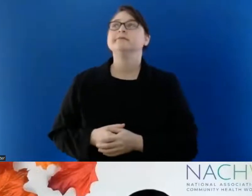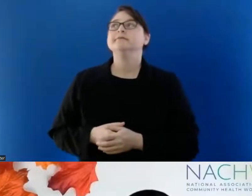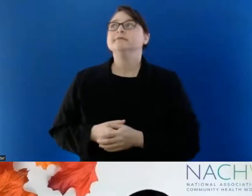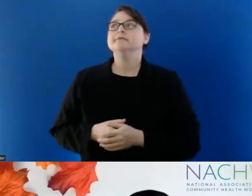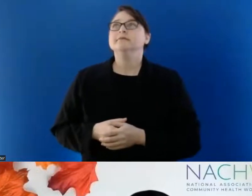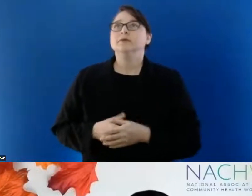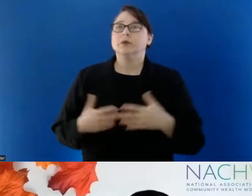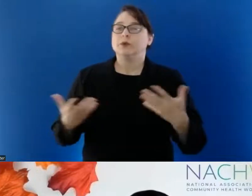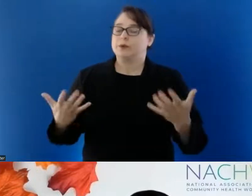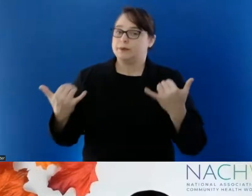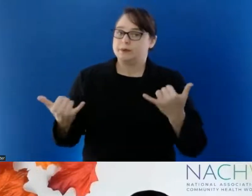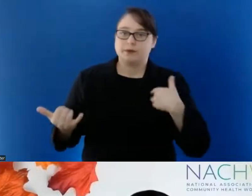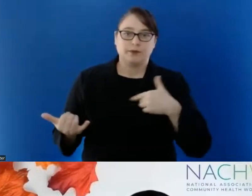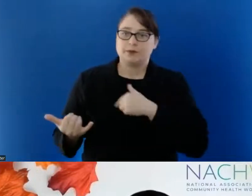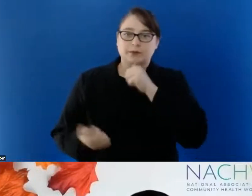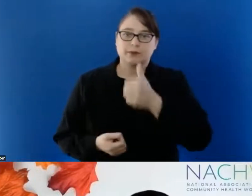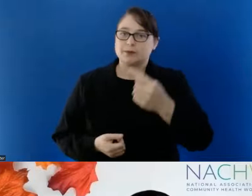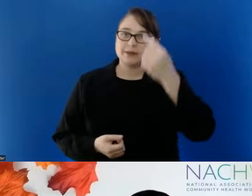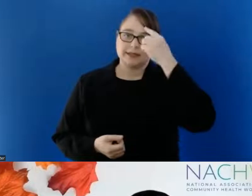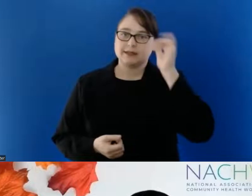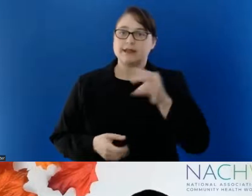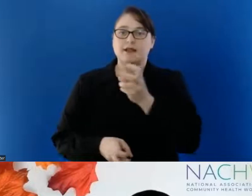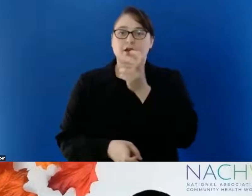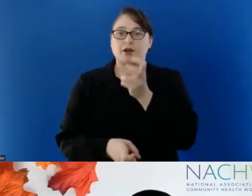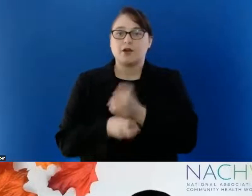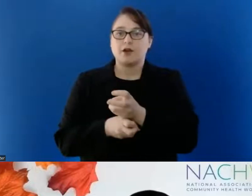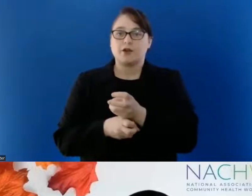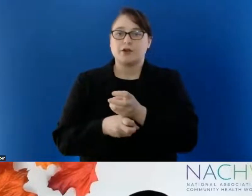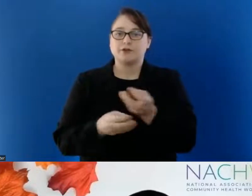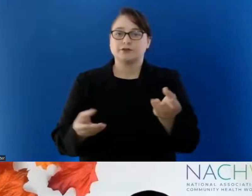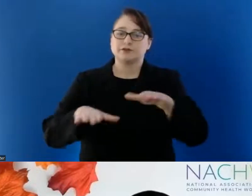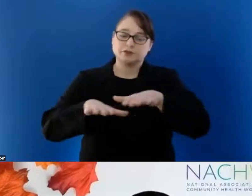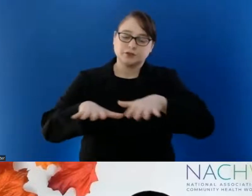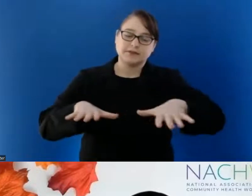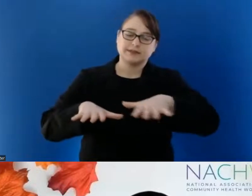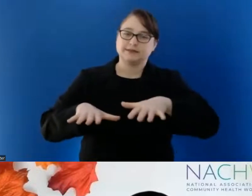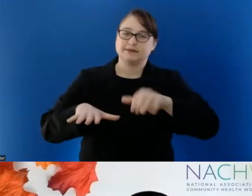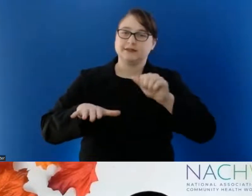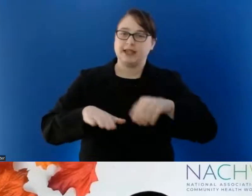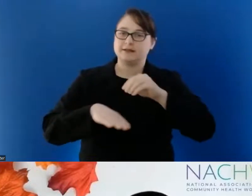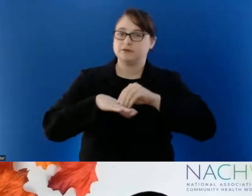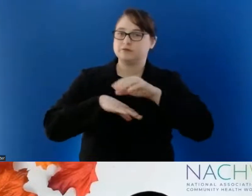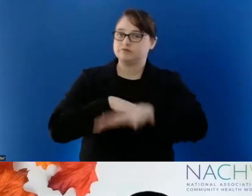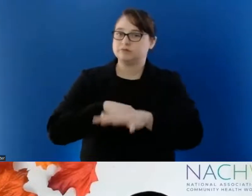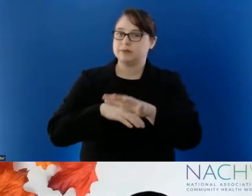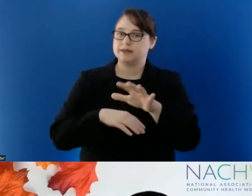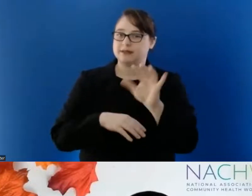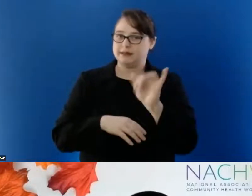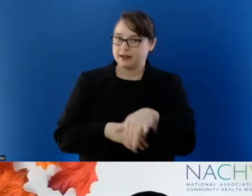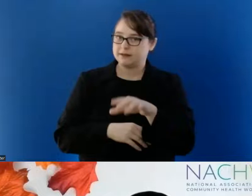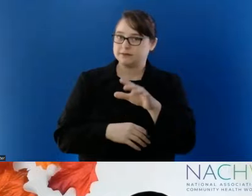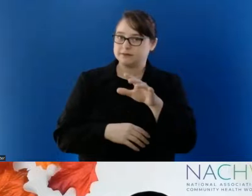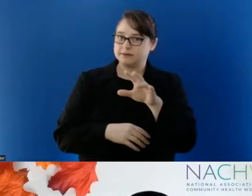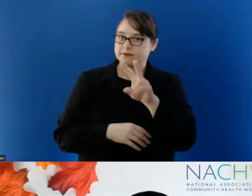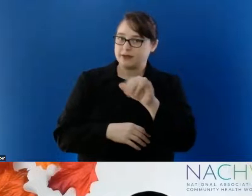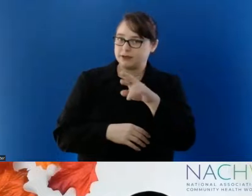right now, we do not think that hard surfaces in public restrooms can transmit the virus. I would say that if